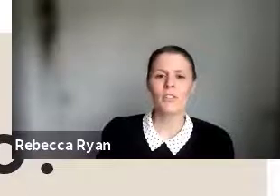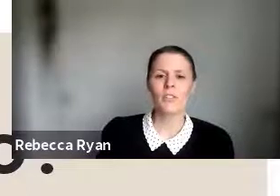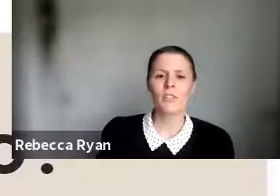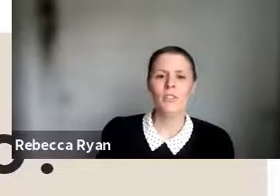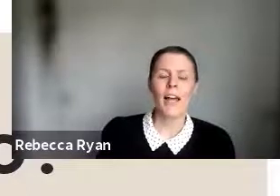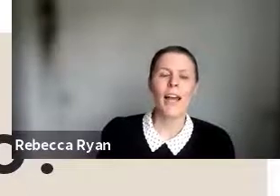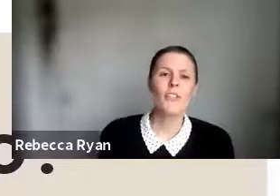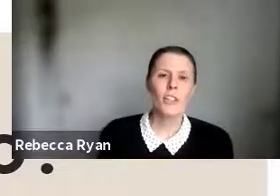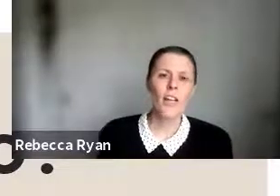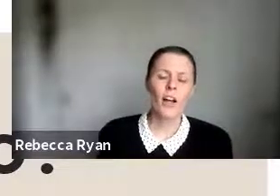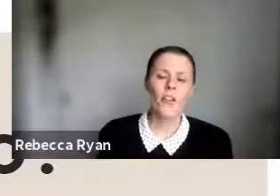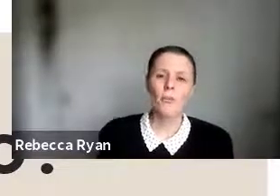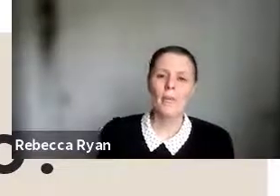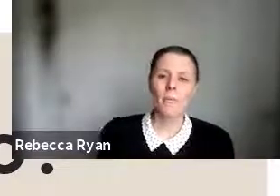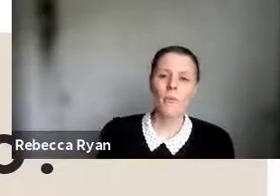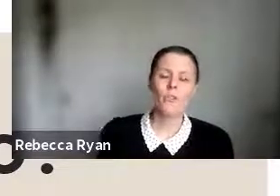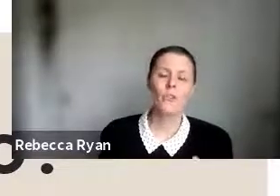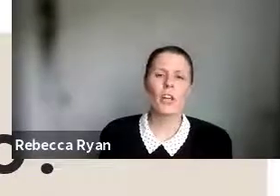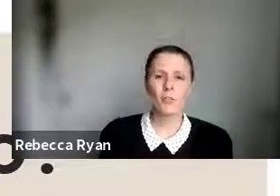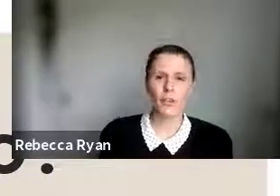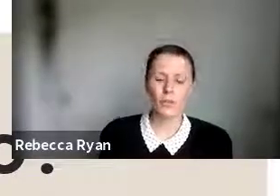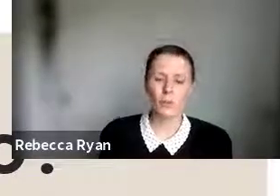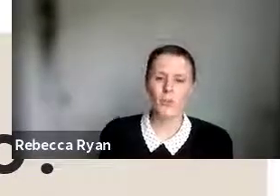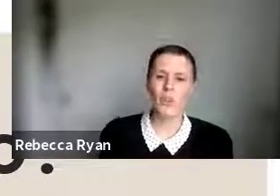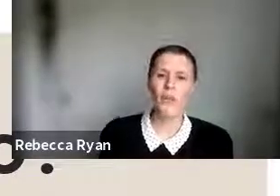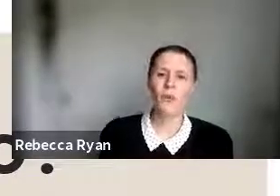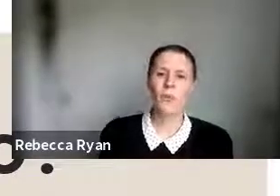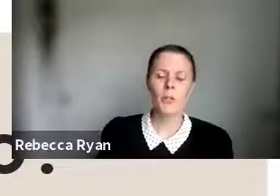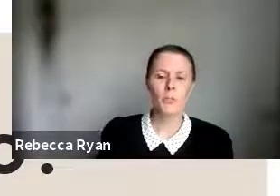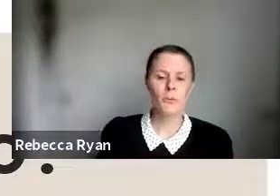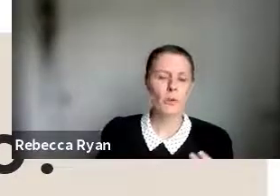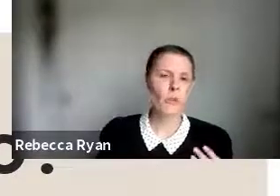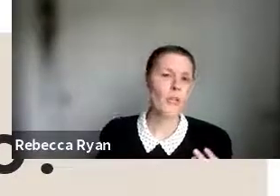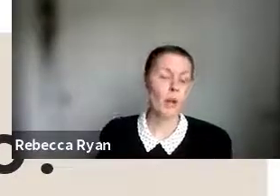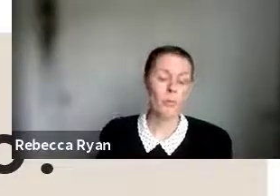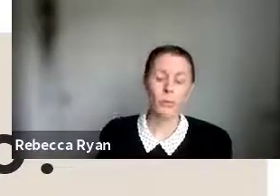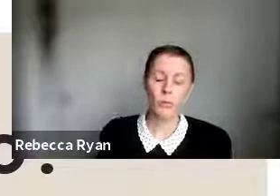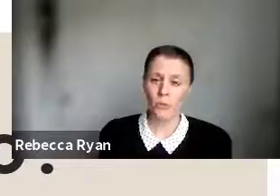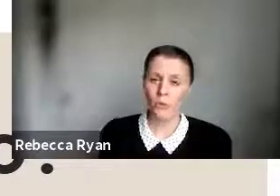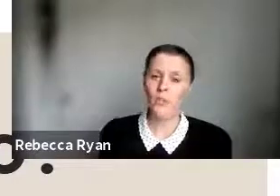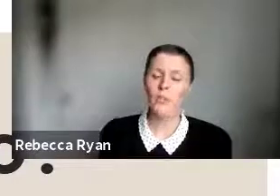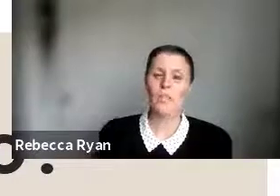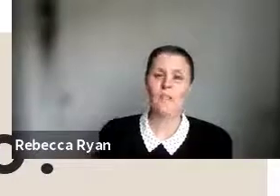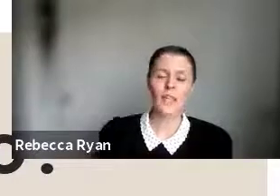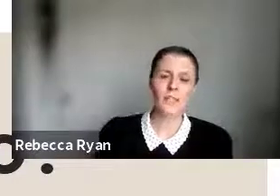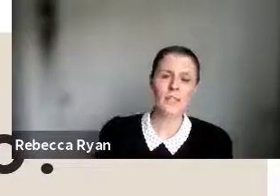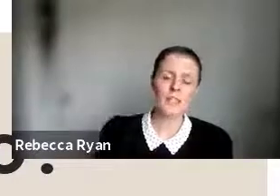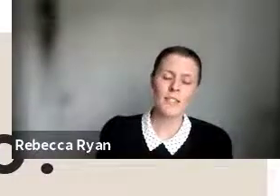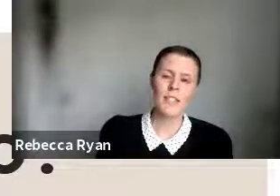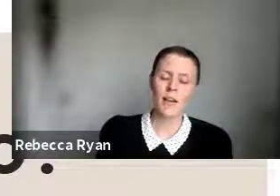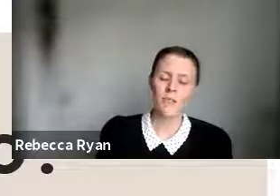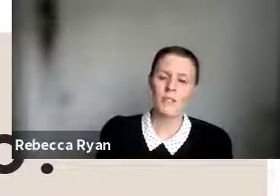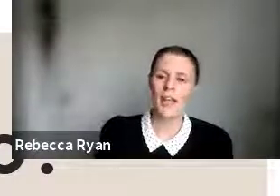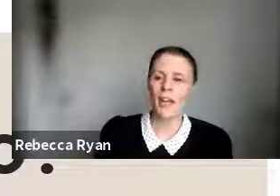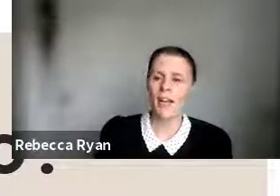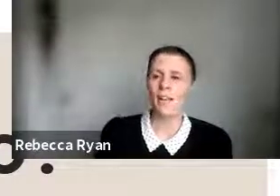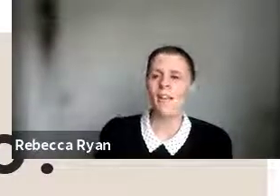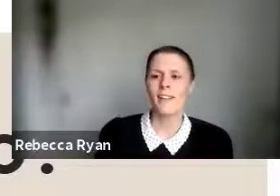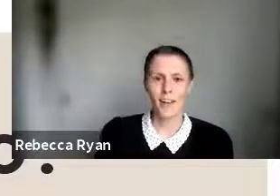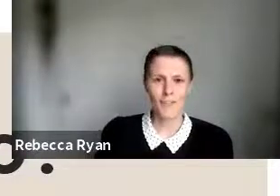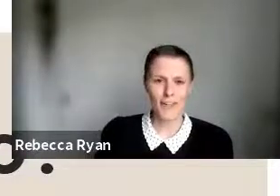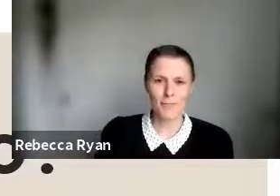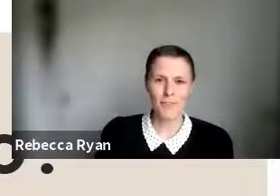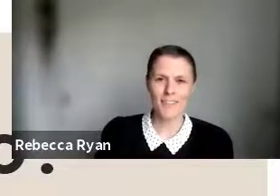boosters. Educate other people, share resources that are reputable from reputable university sites, CDC,